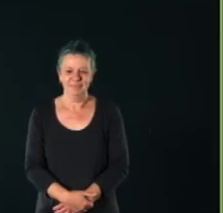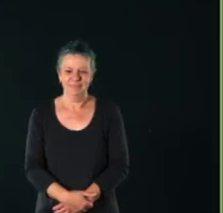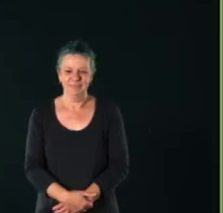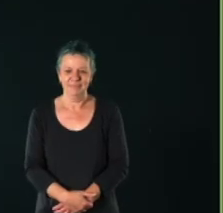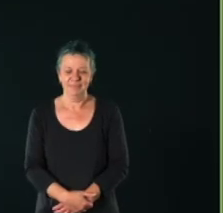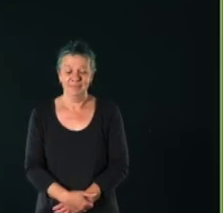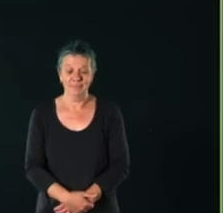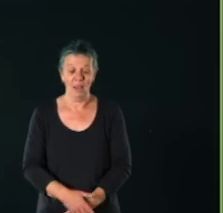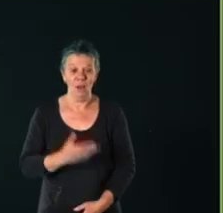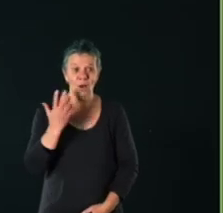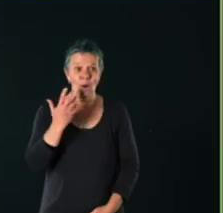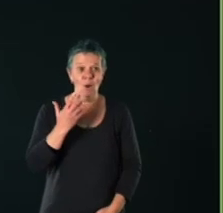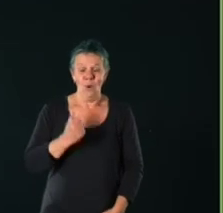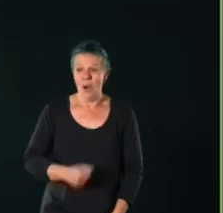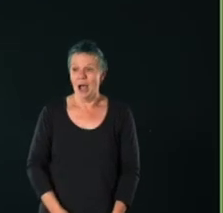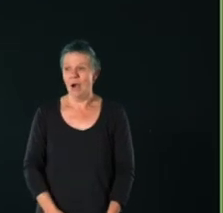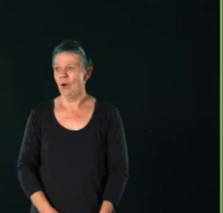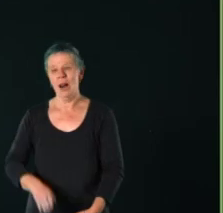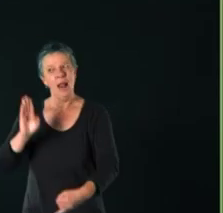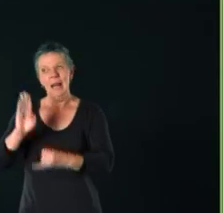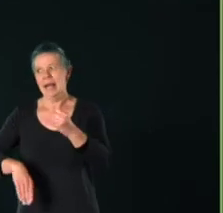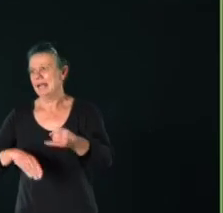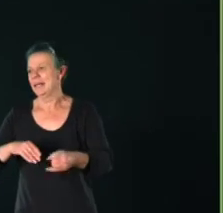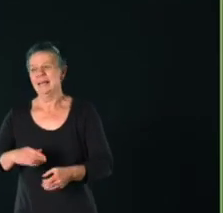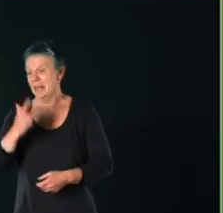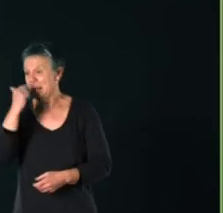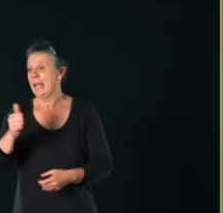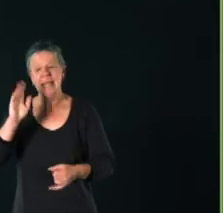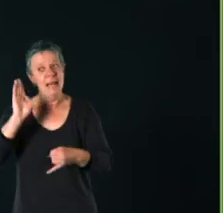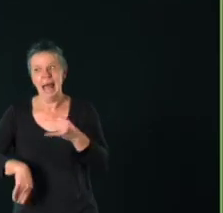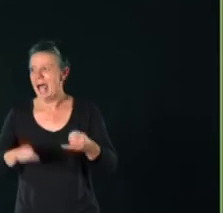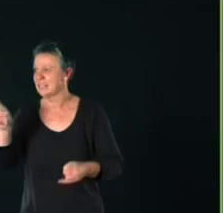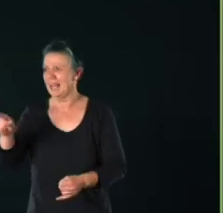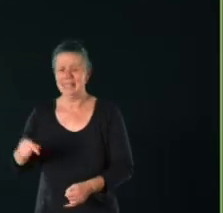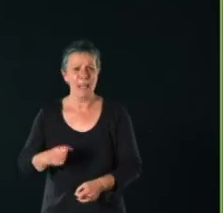Cheers. I think it was fortunate you were last, Ash, because that's impossible to follow. That was...